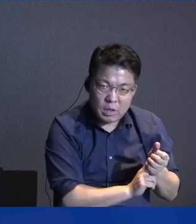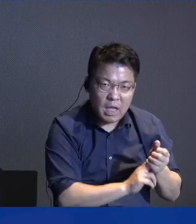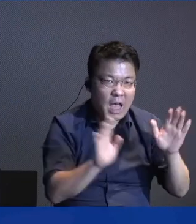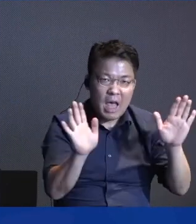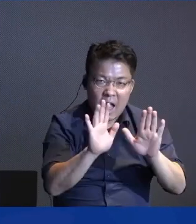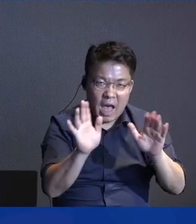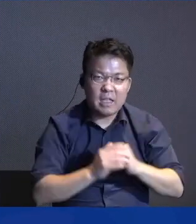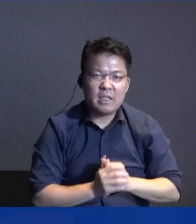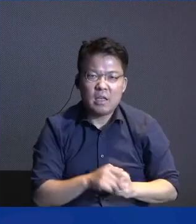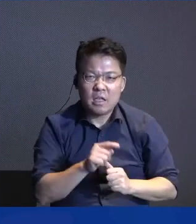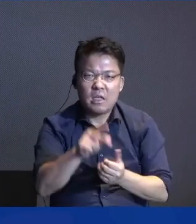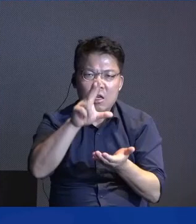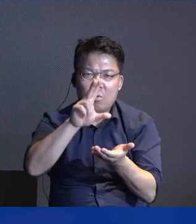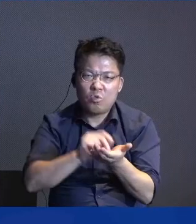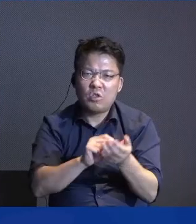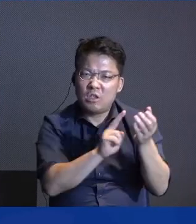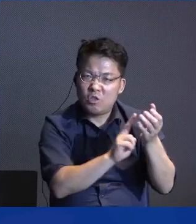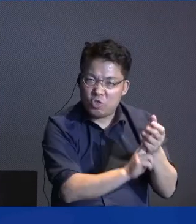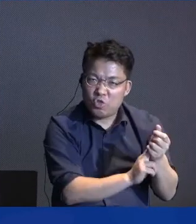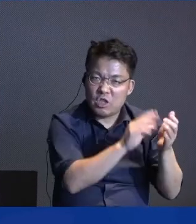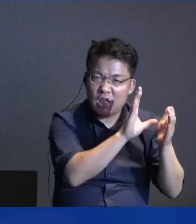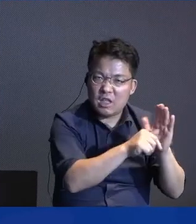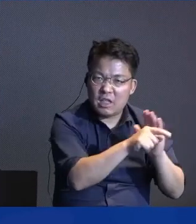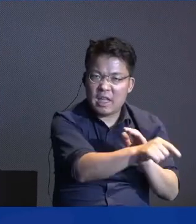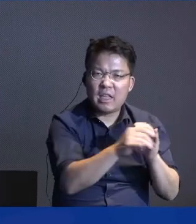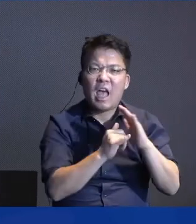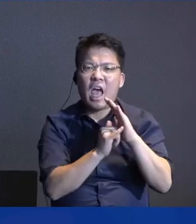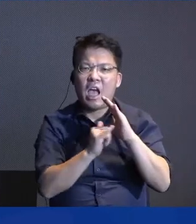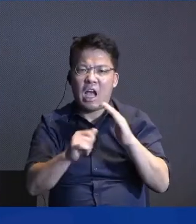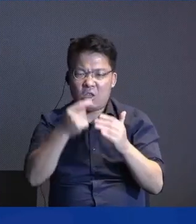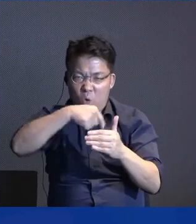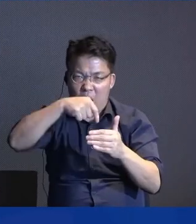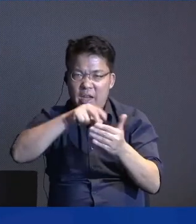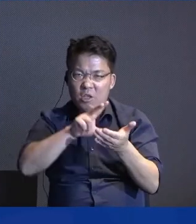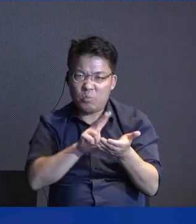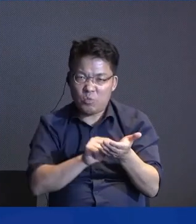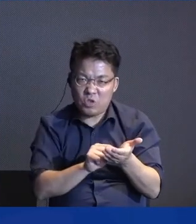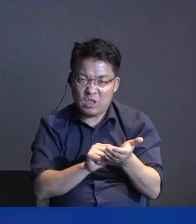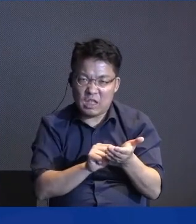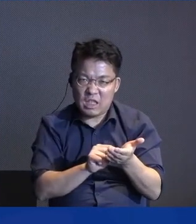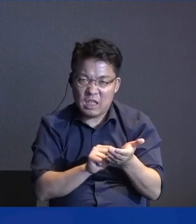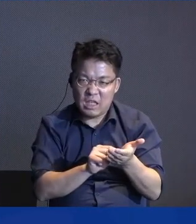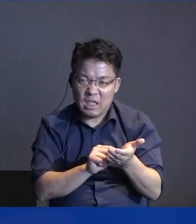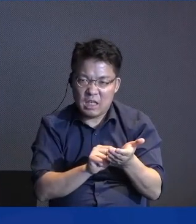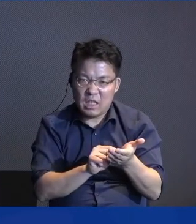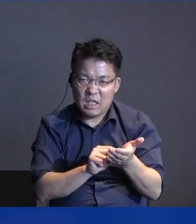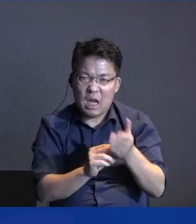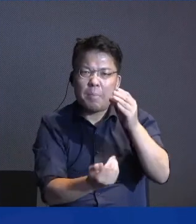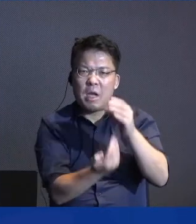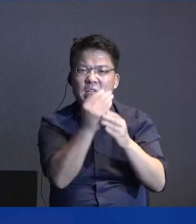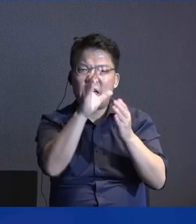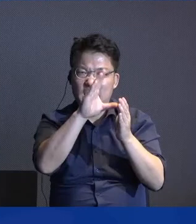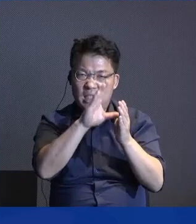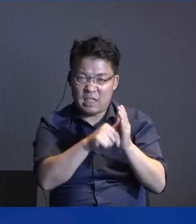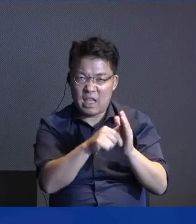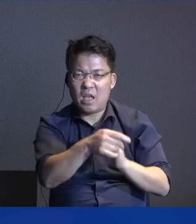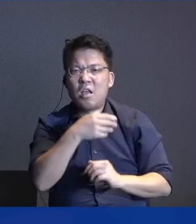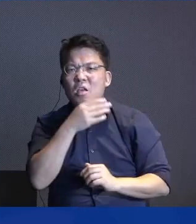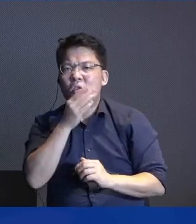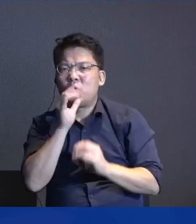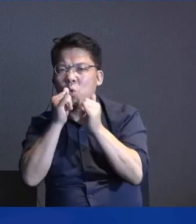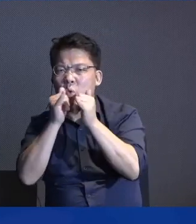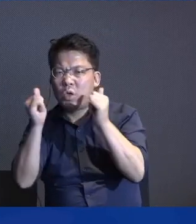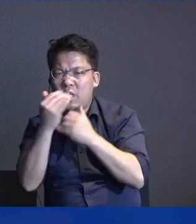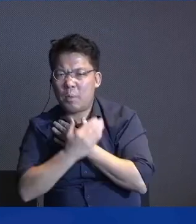it's very much related to mental health of older adults. So, and it's a human rights issue too. So we need to